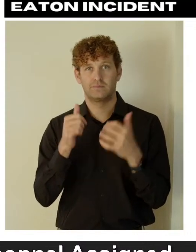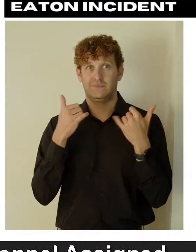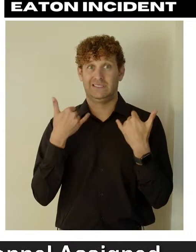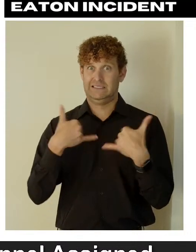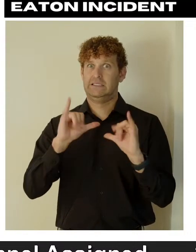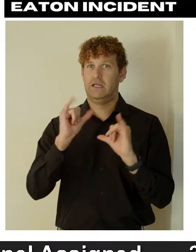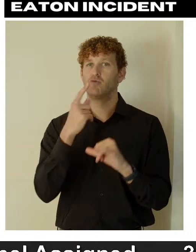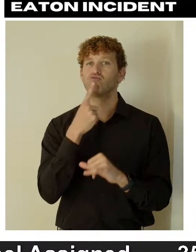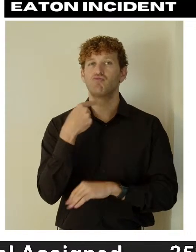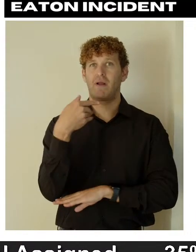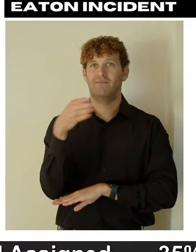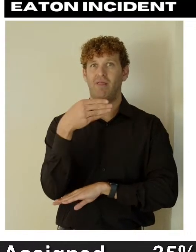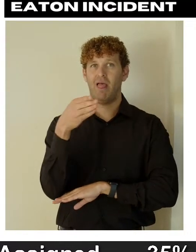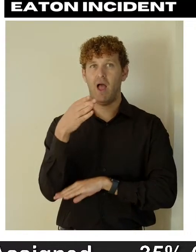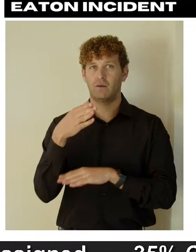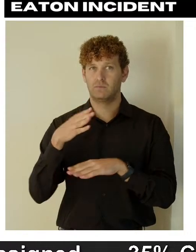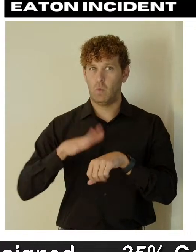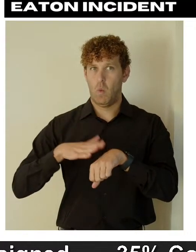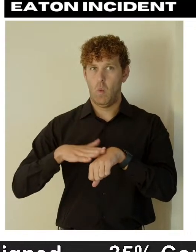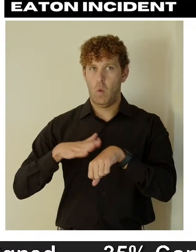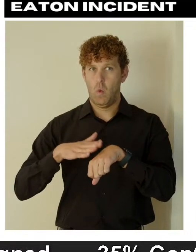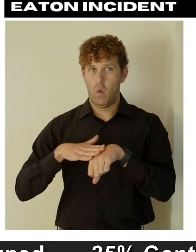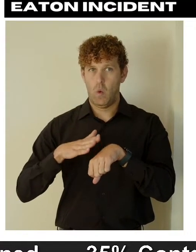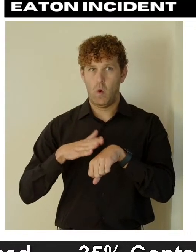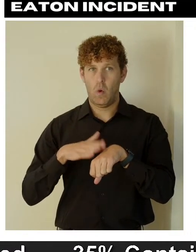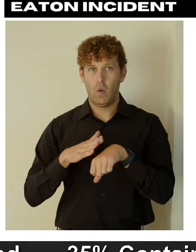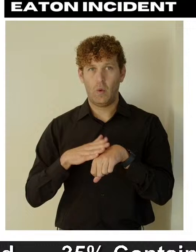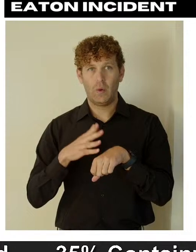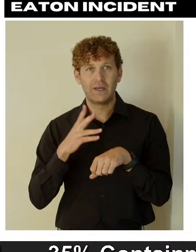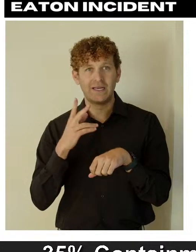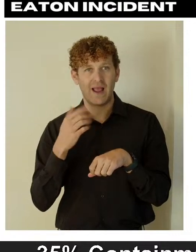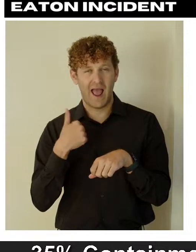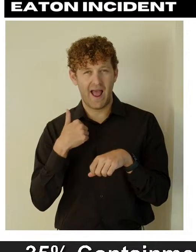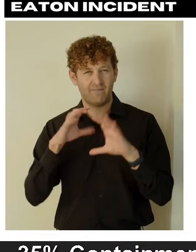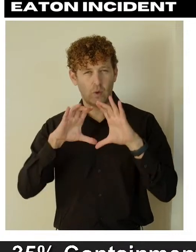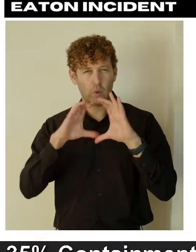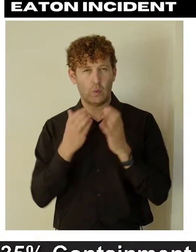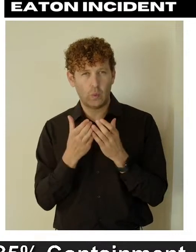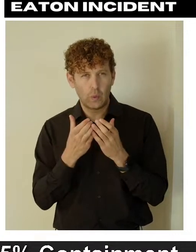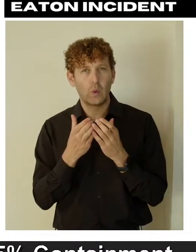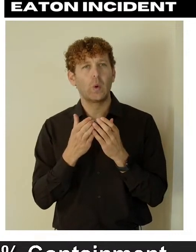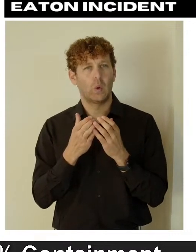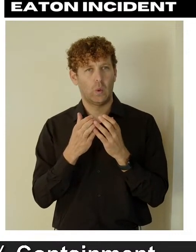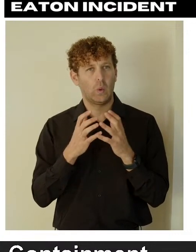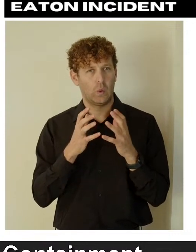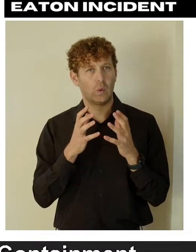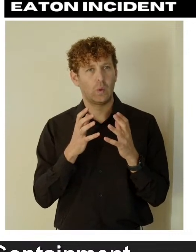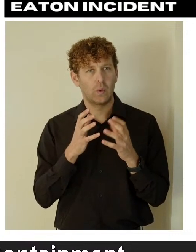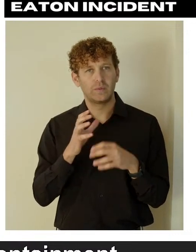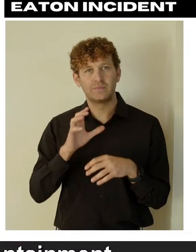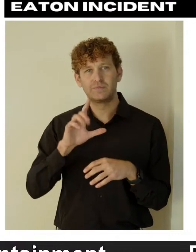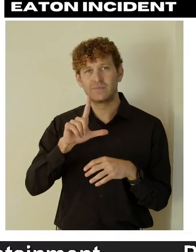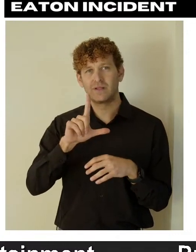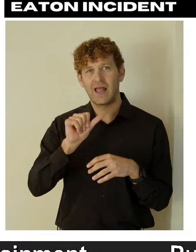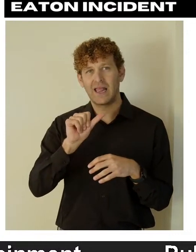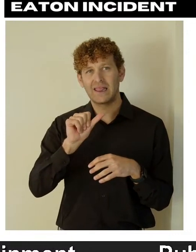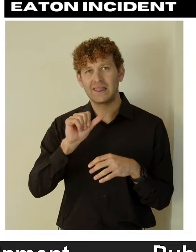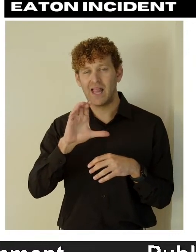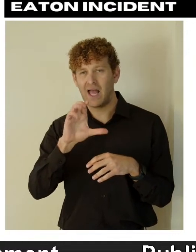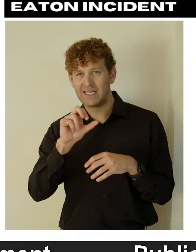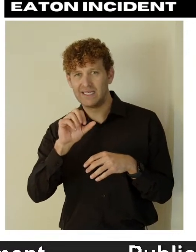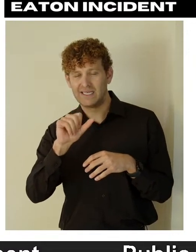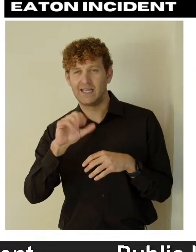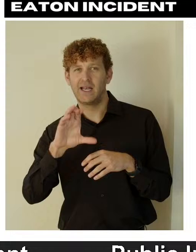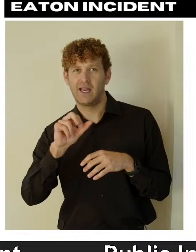We have surge resources, and we've been prepping, and crews are out in the La Cañada area that are out at the, we've been